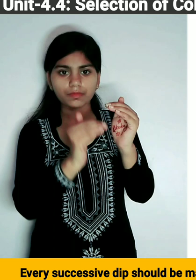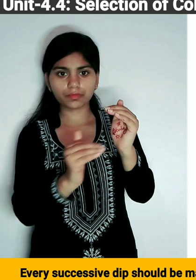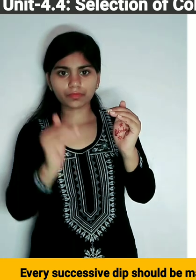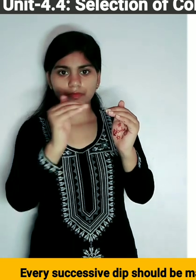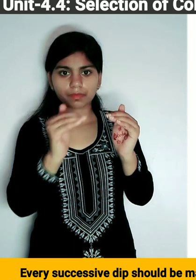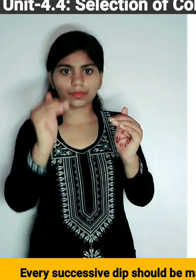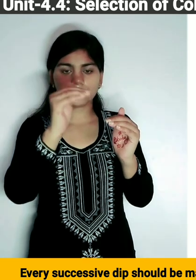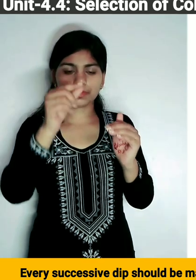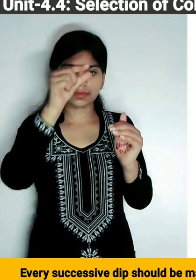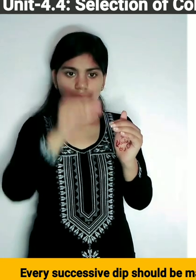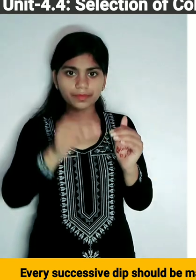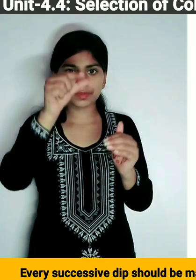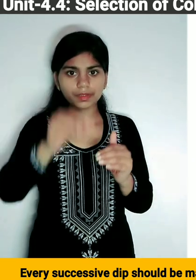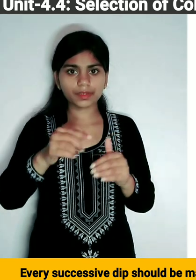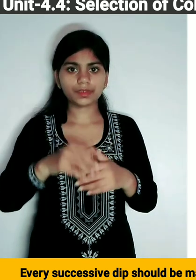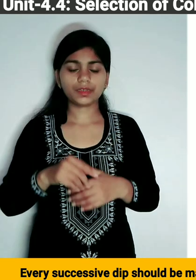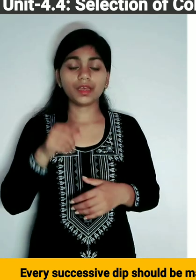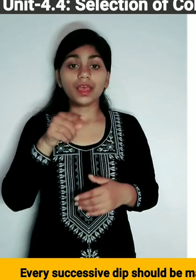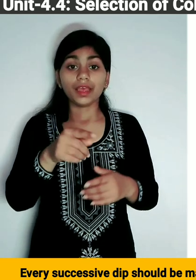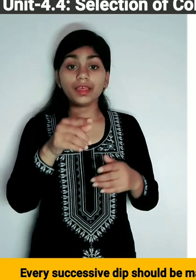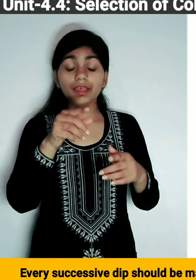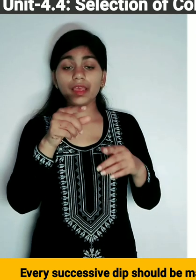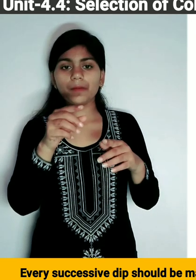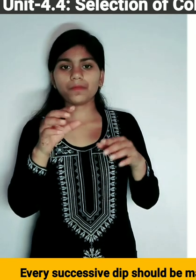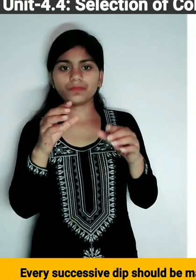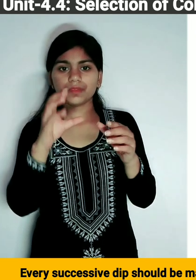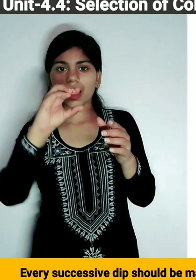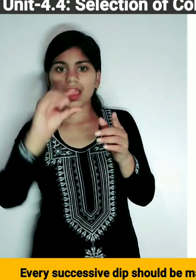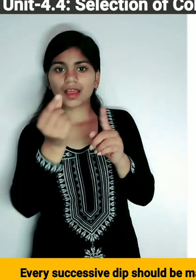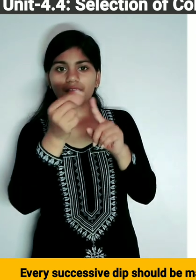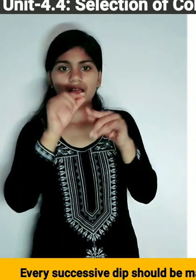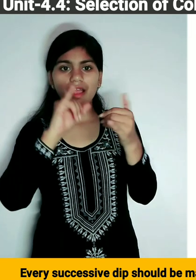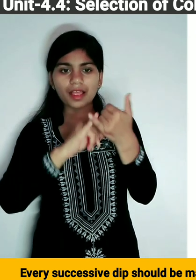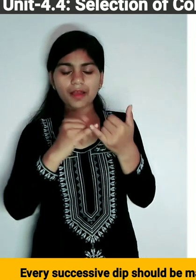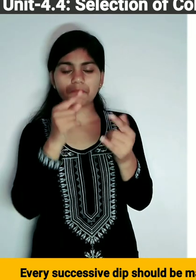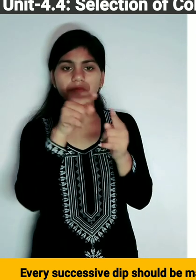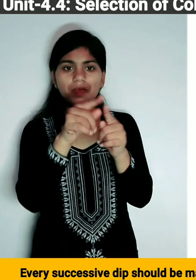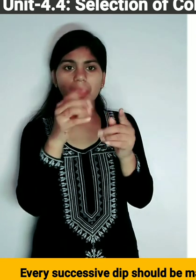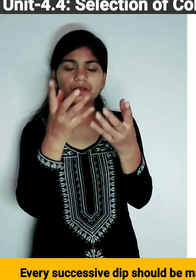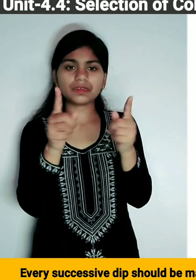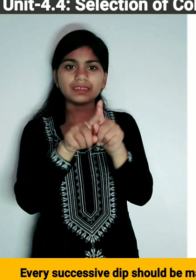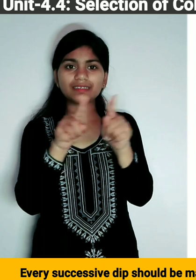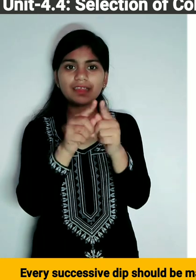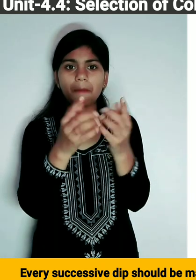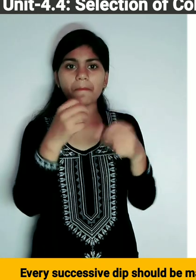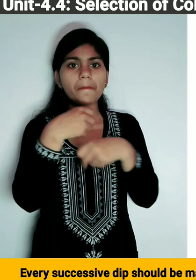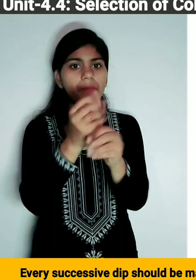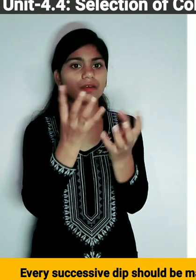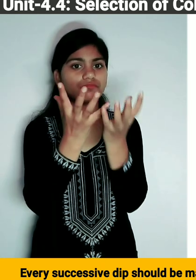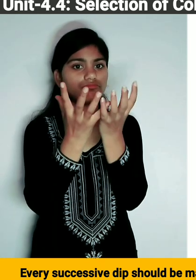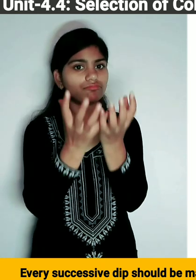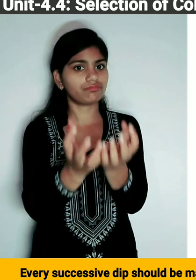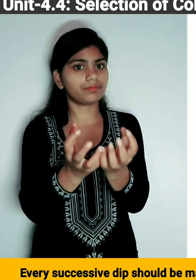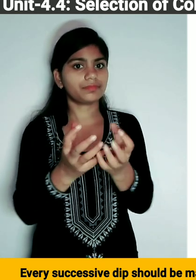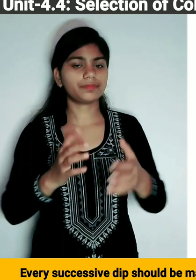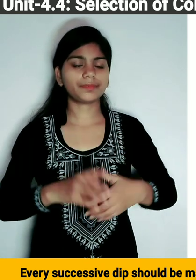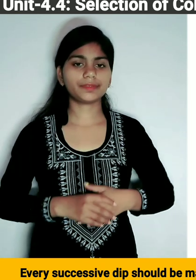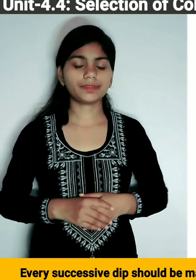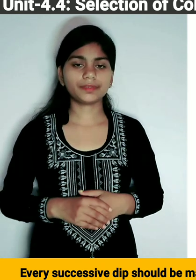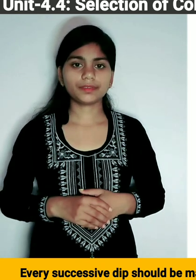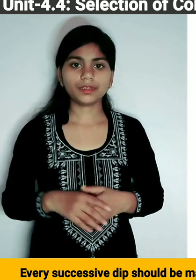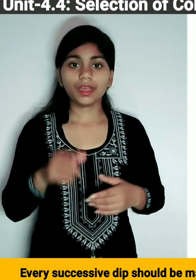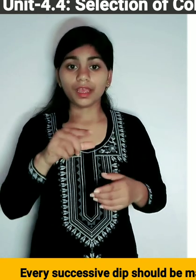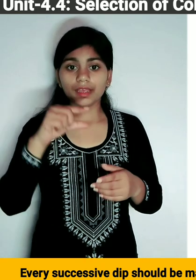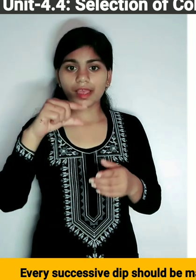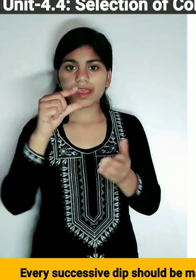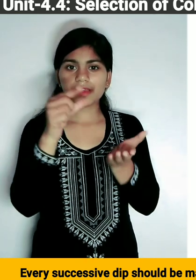has thick solid bed and thin tapering walls. The cup can